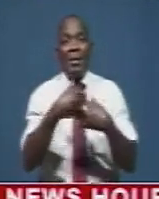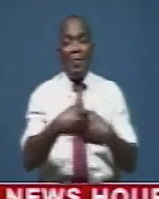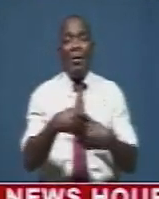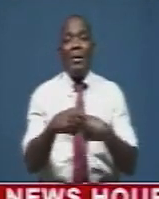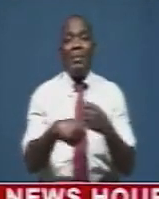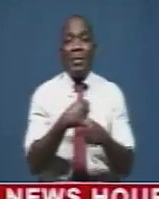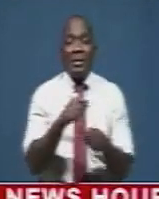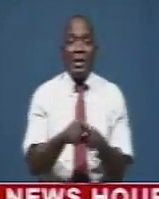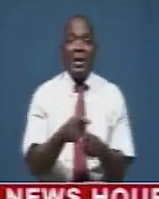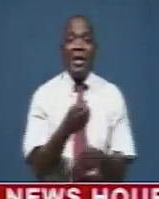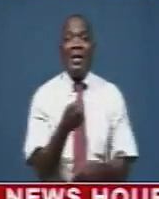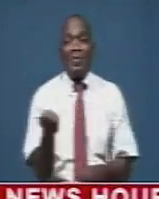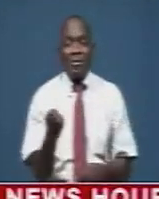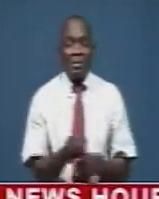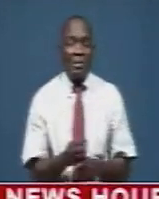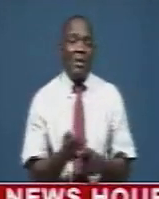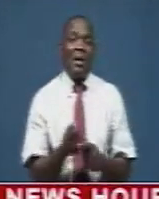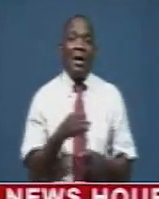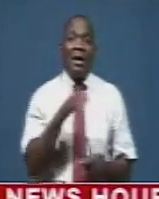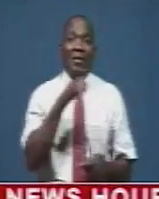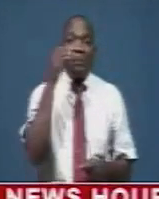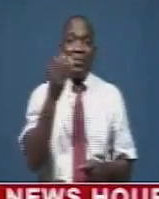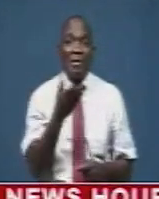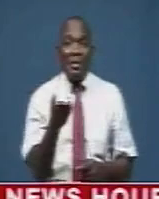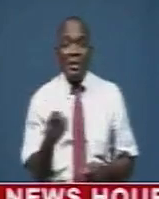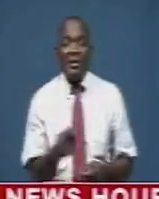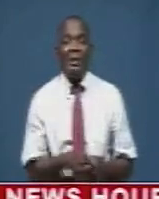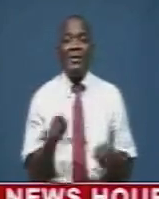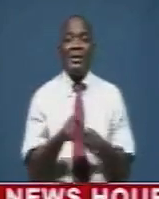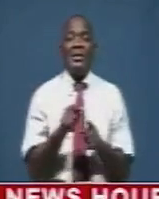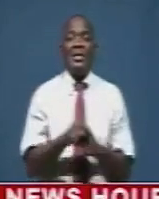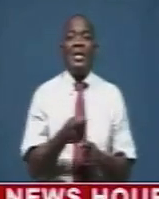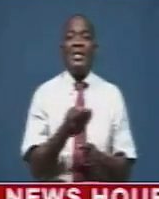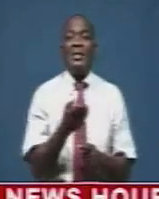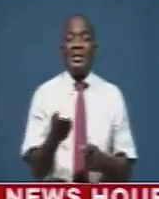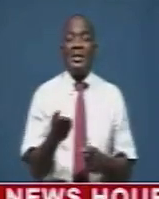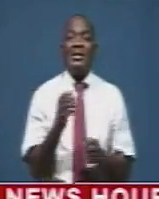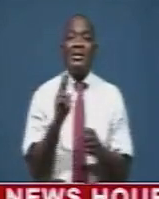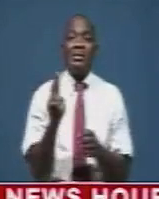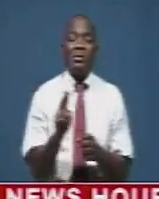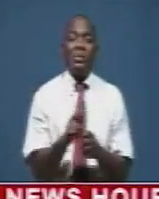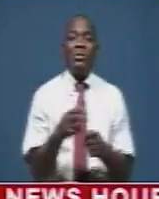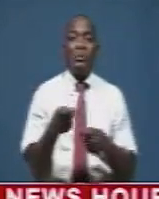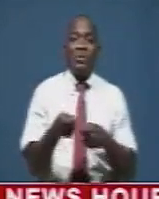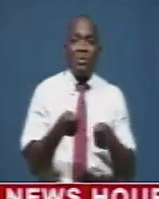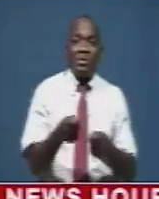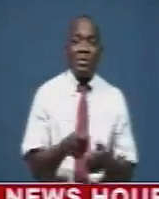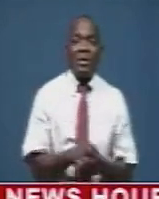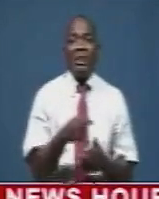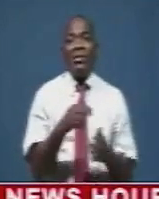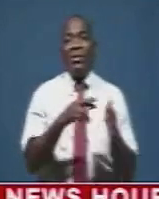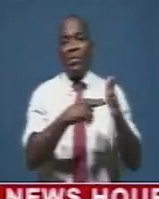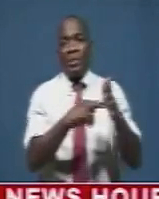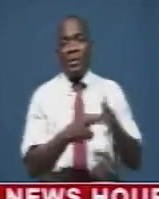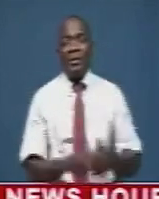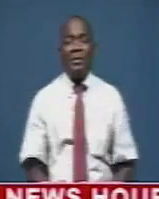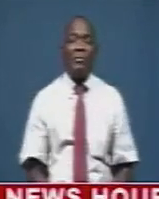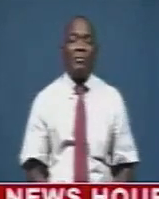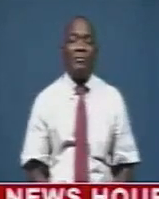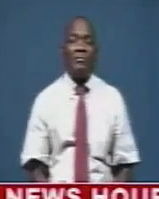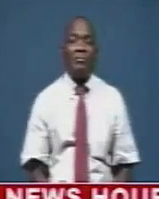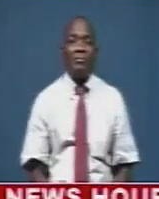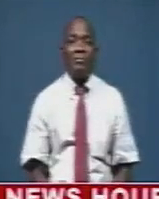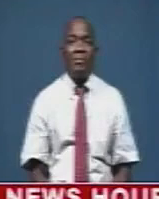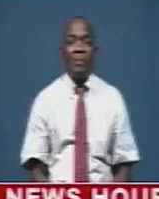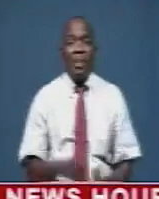and equipment, farming implements, and spare parts for maintenance and repairs.